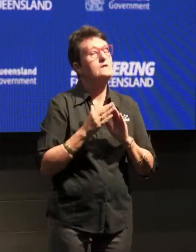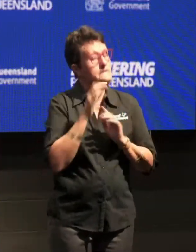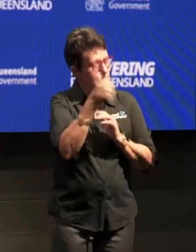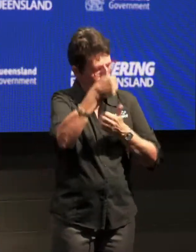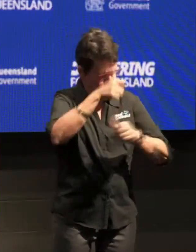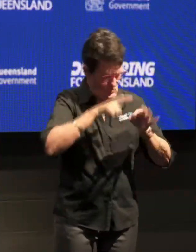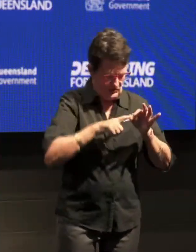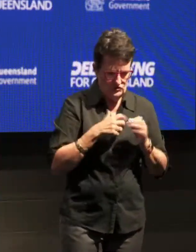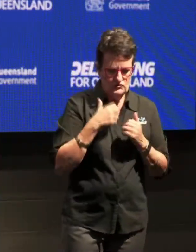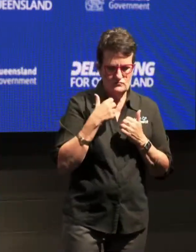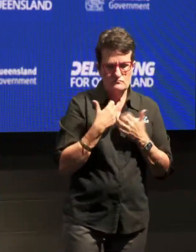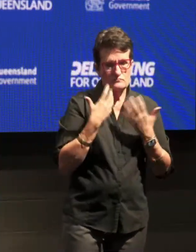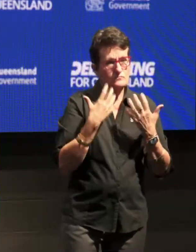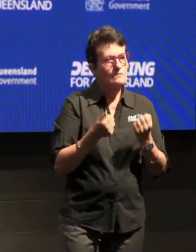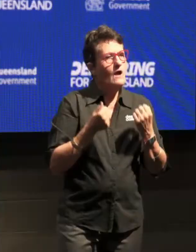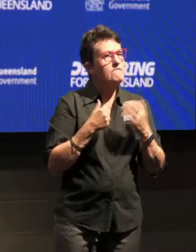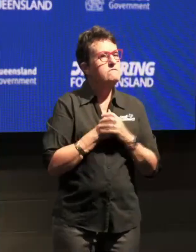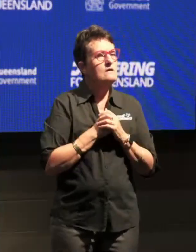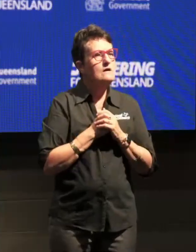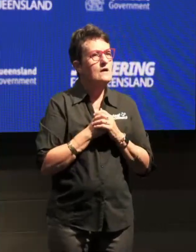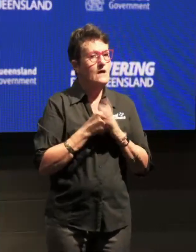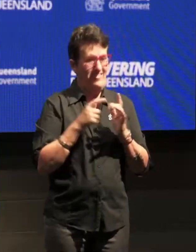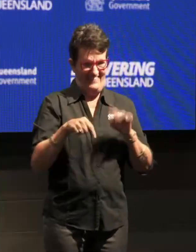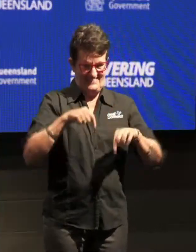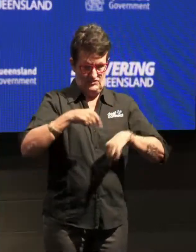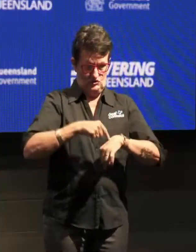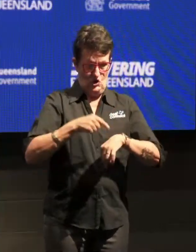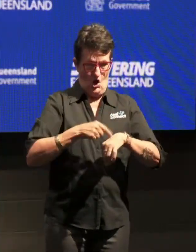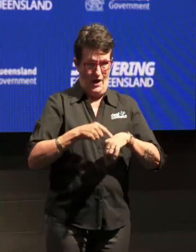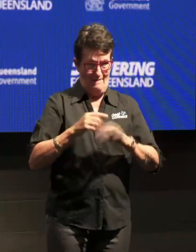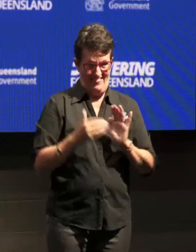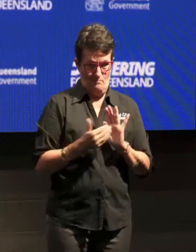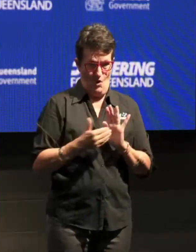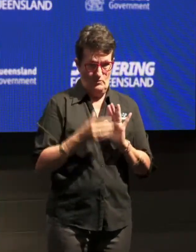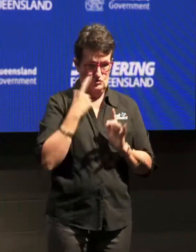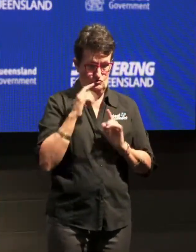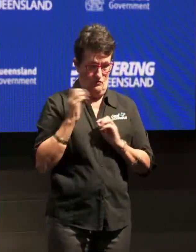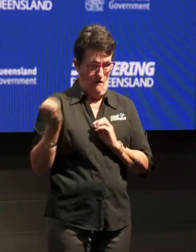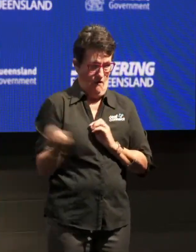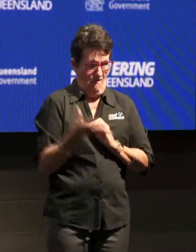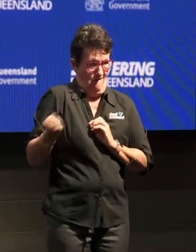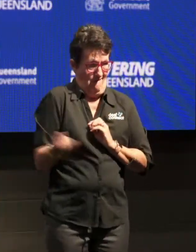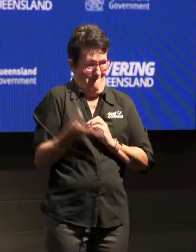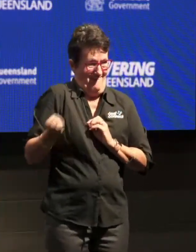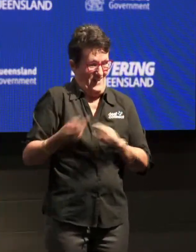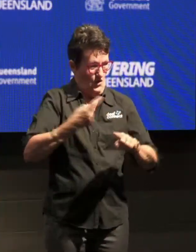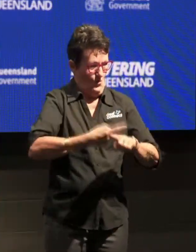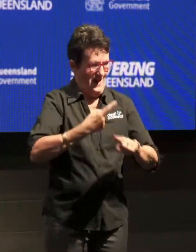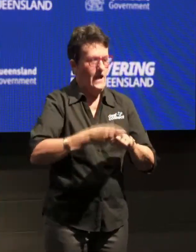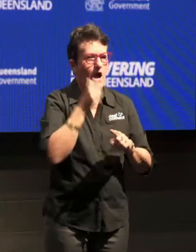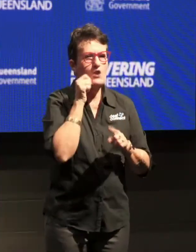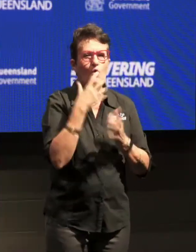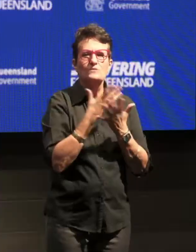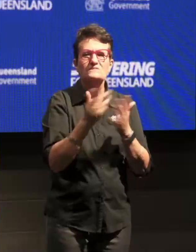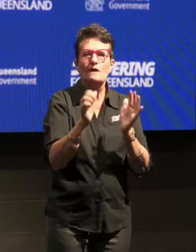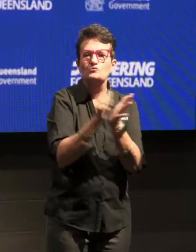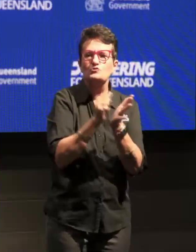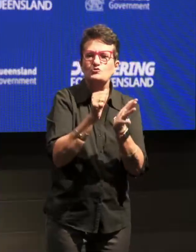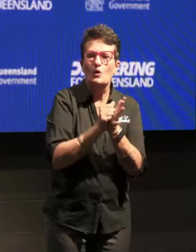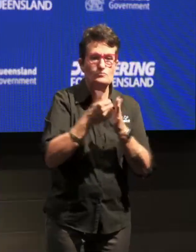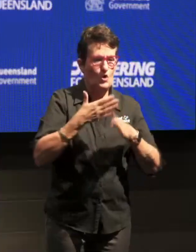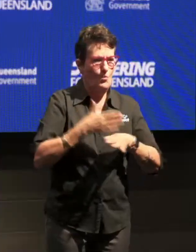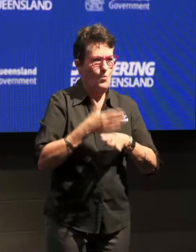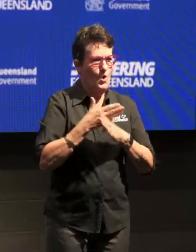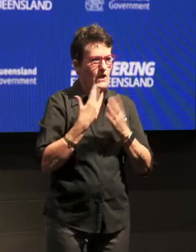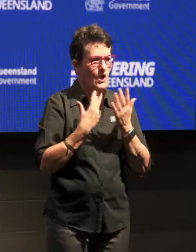the window between the events to do as much resupply as we can, and I know some of the supermarkets are also working